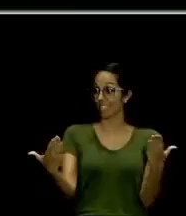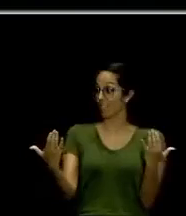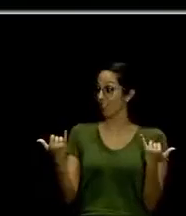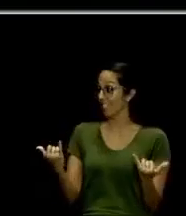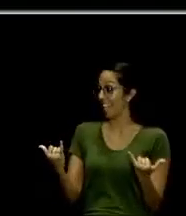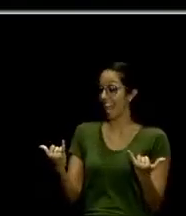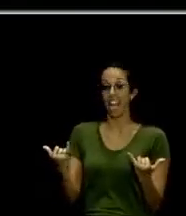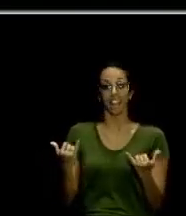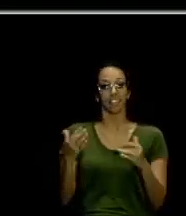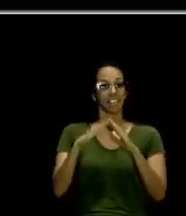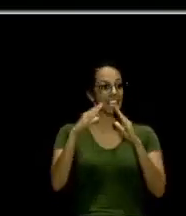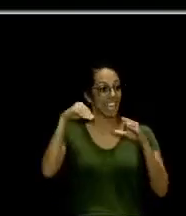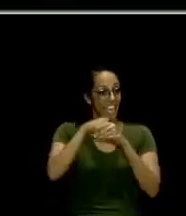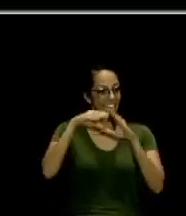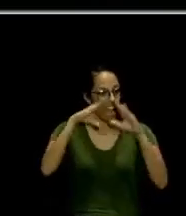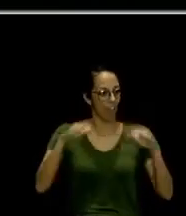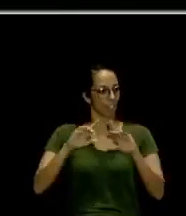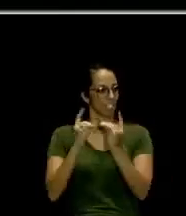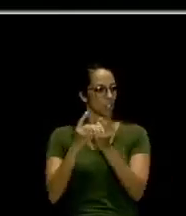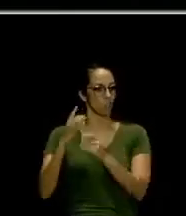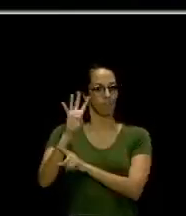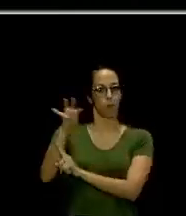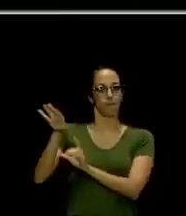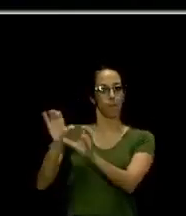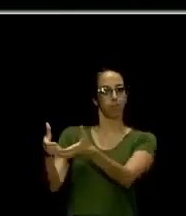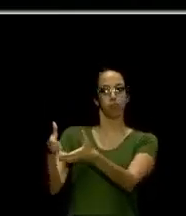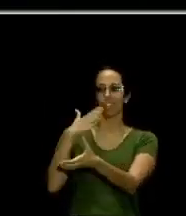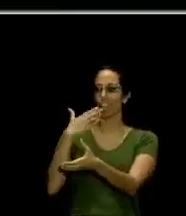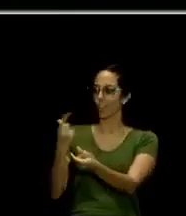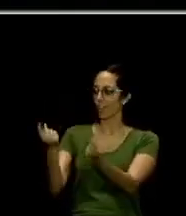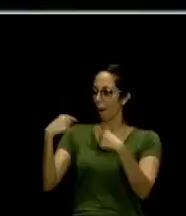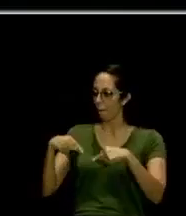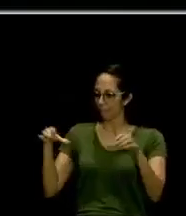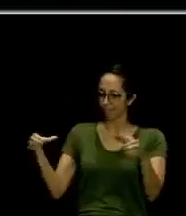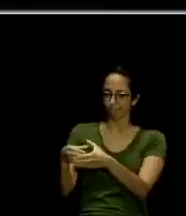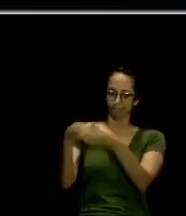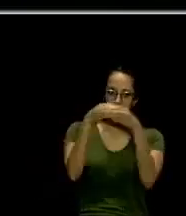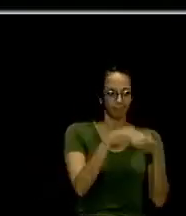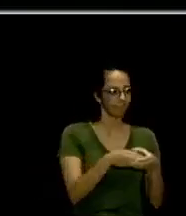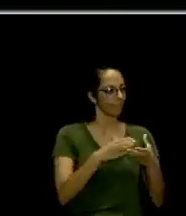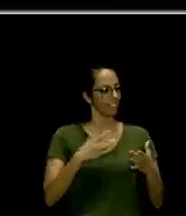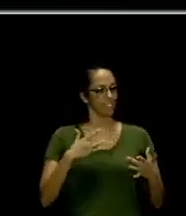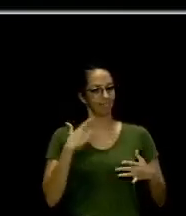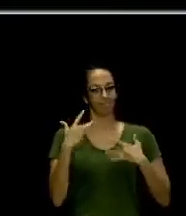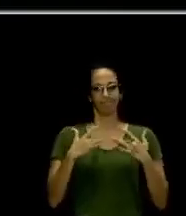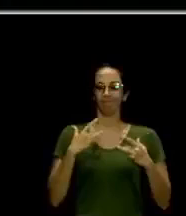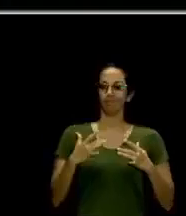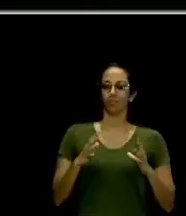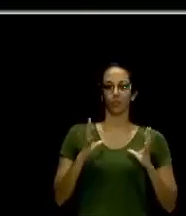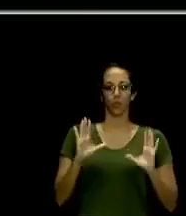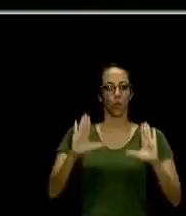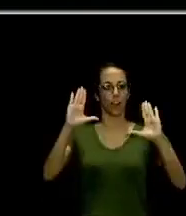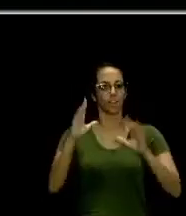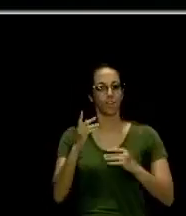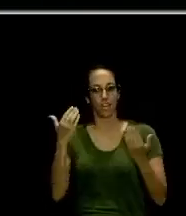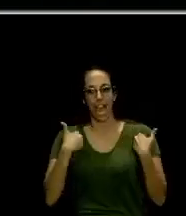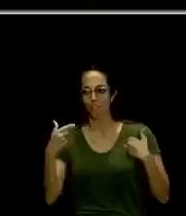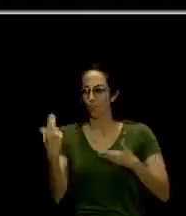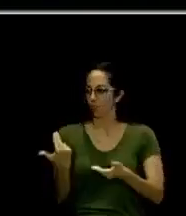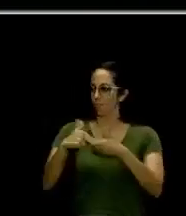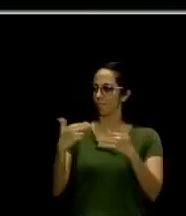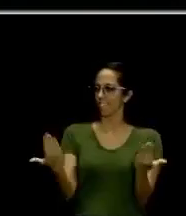House District 44. So a big welcome to all of you for being here. It is such a delight to have you here today and to welcome